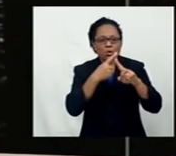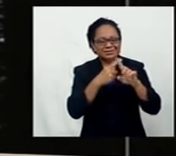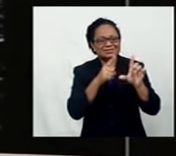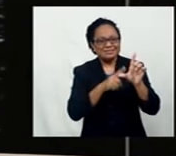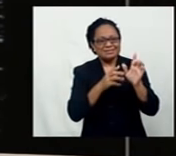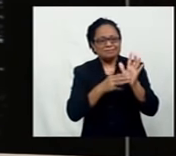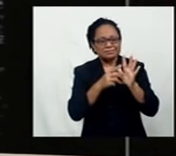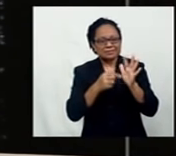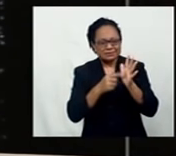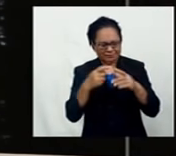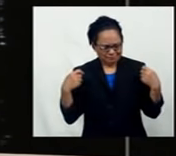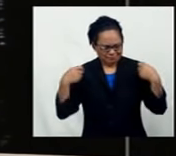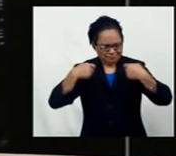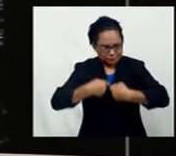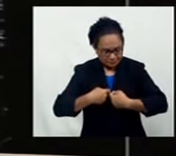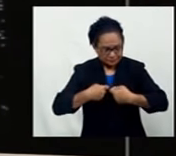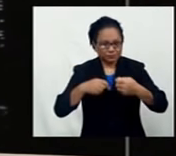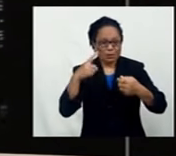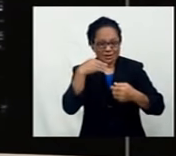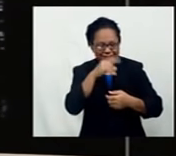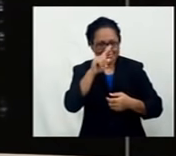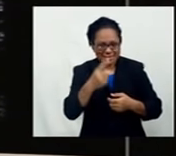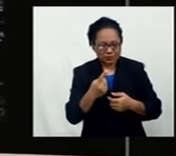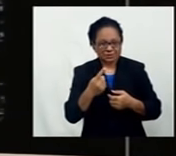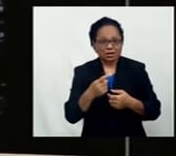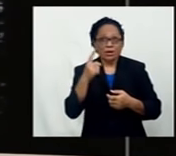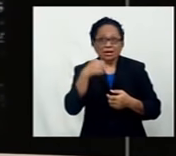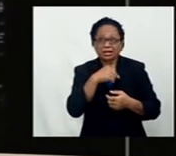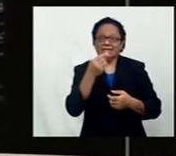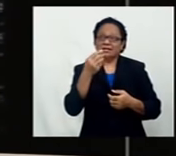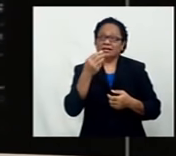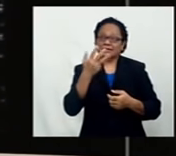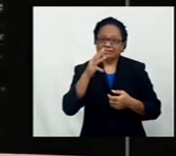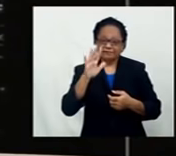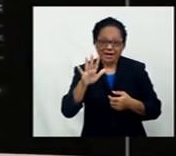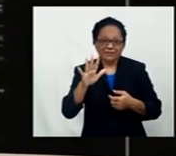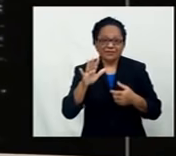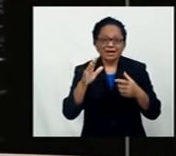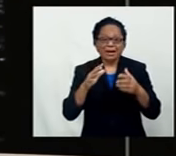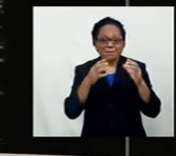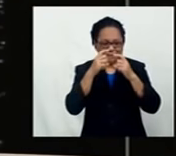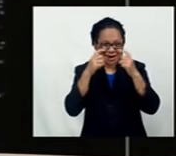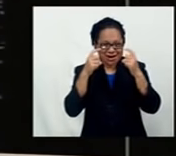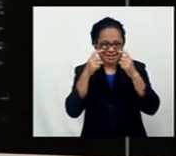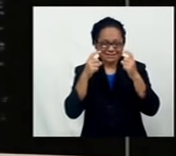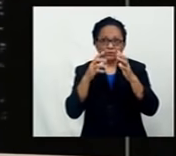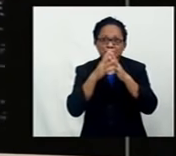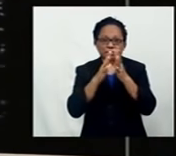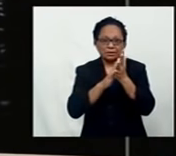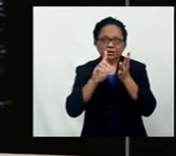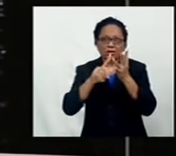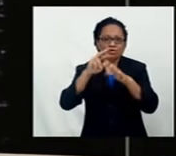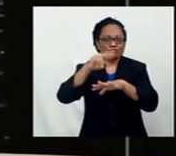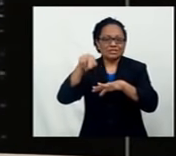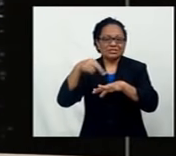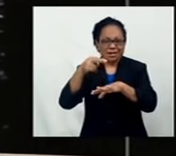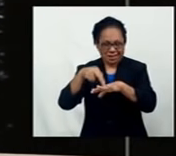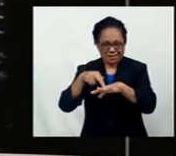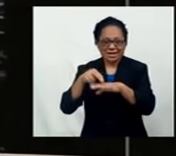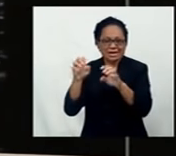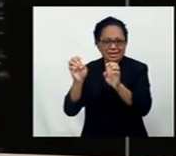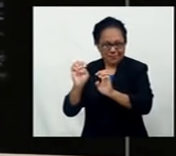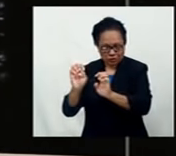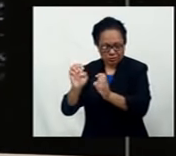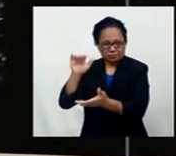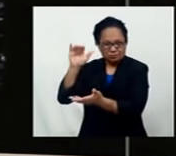100,000 gowns and 100,000 N95 masks, which come from WHO's regional emergency stockpile and will be